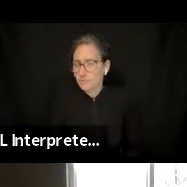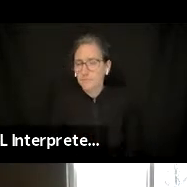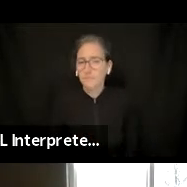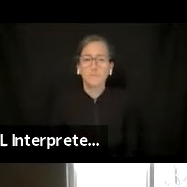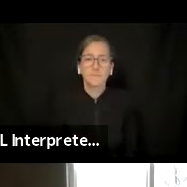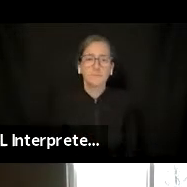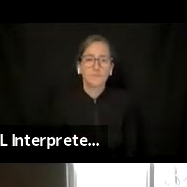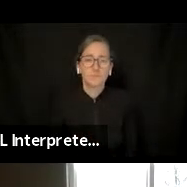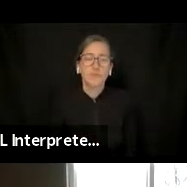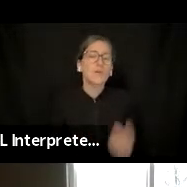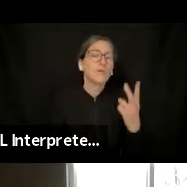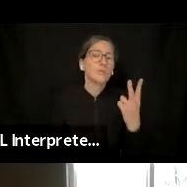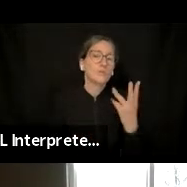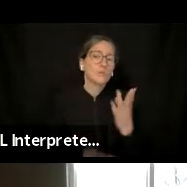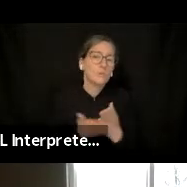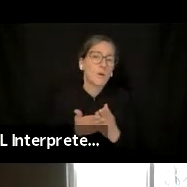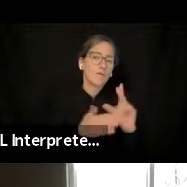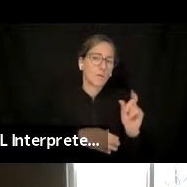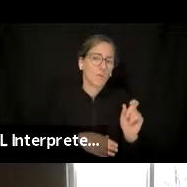Two-parter.